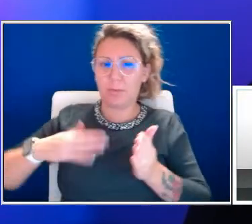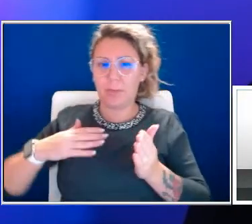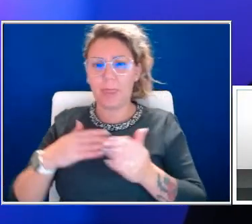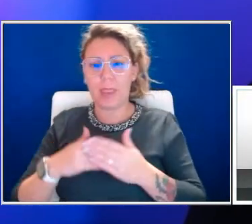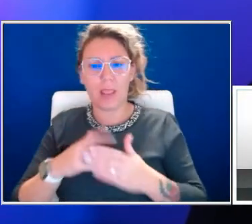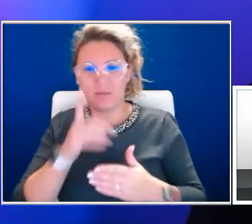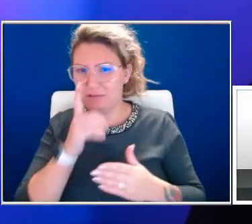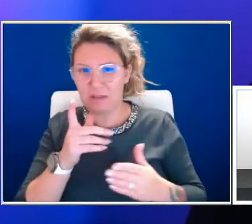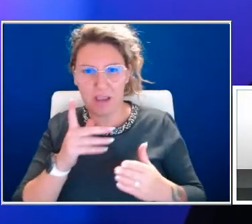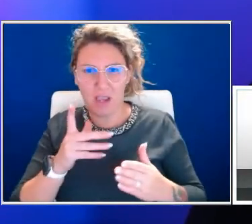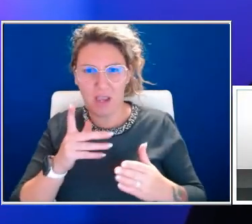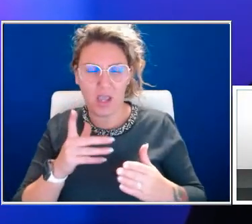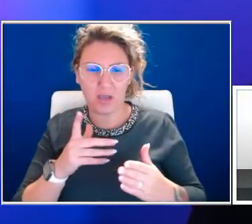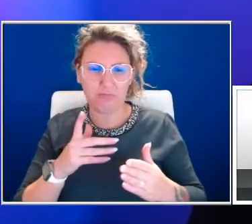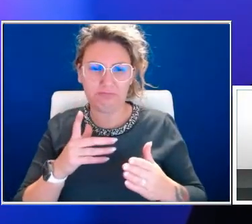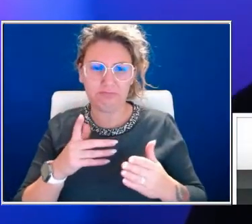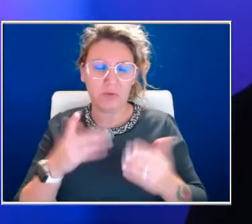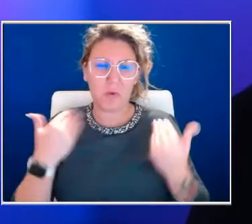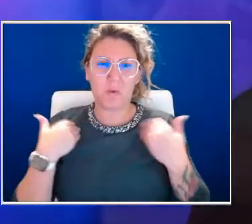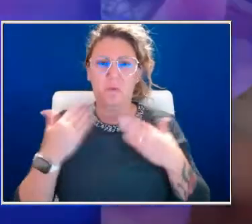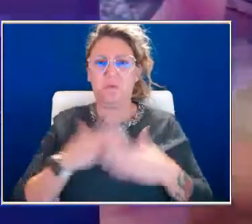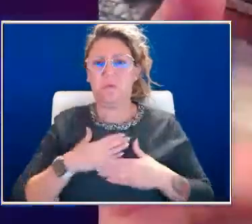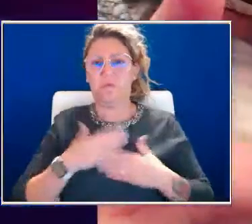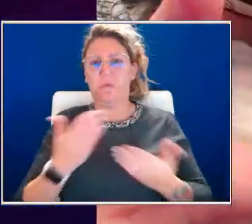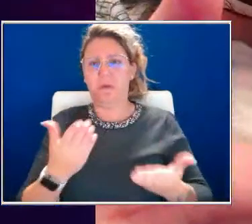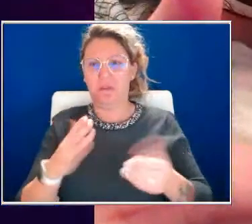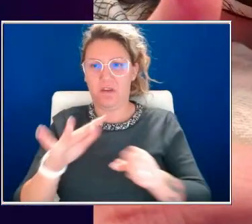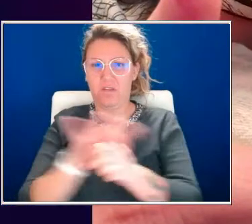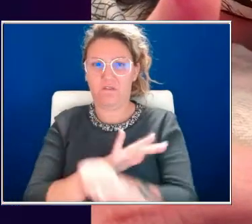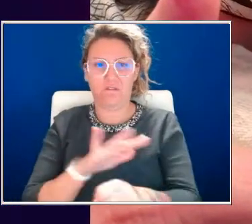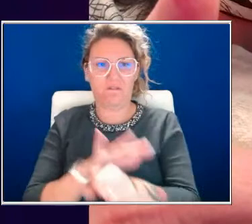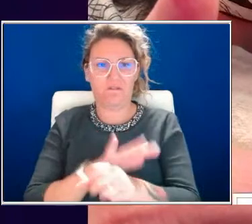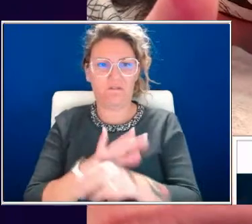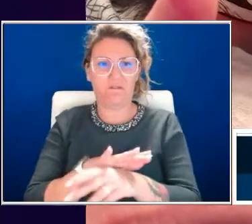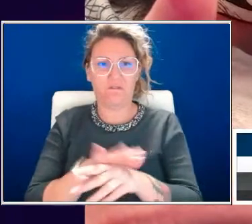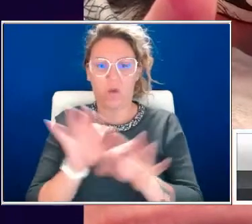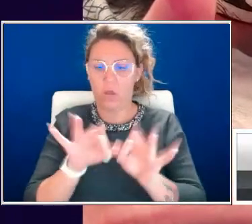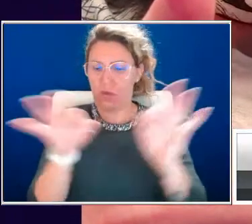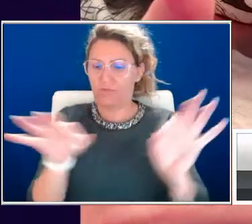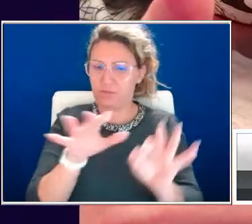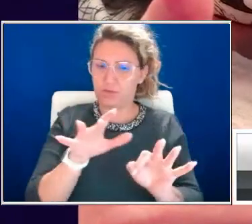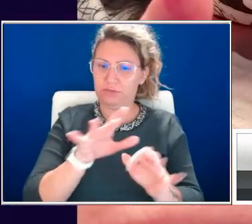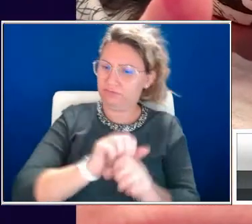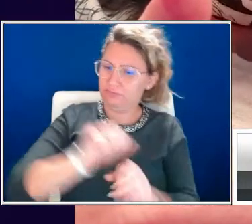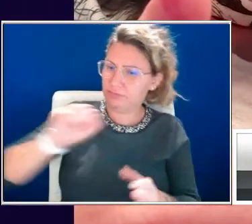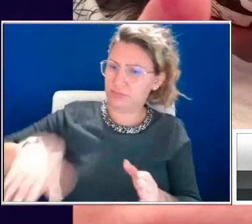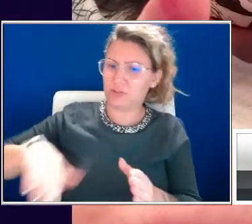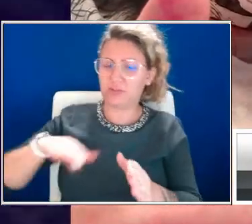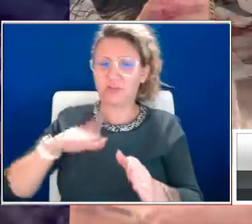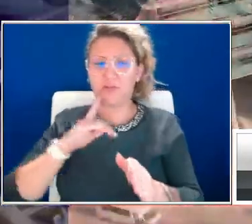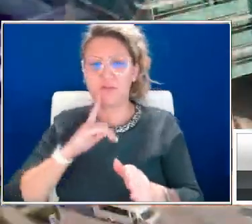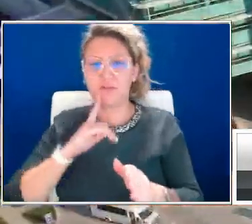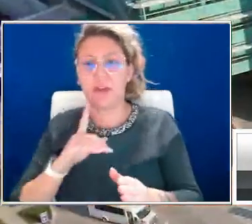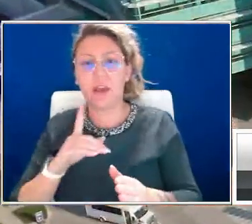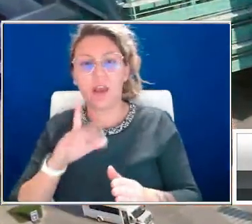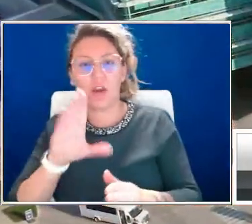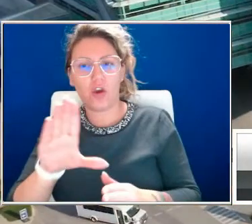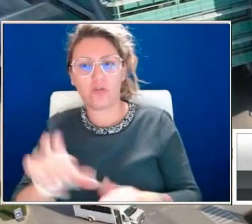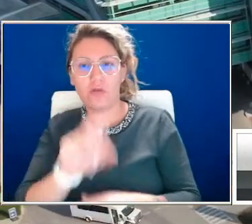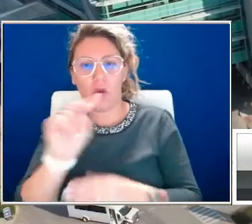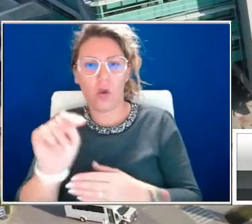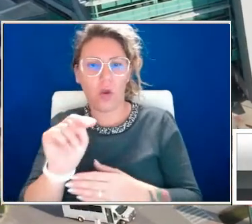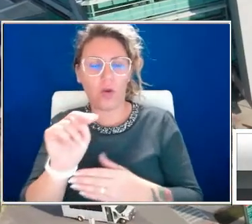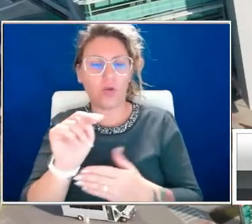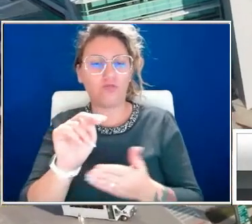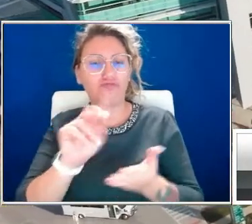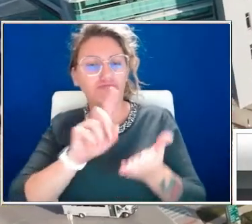a full hysterectomy was my only solution. So she did more of her own research and ultimately found a new doctor here